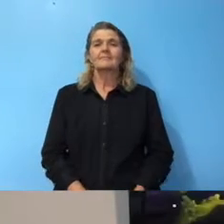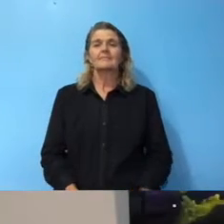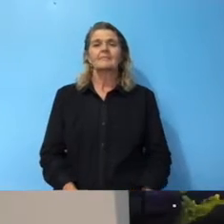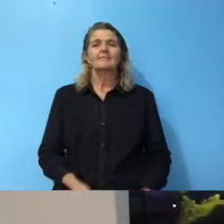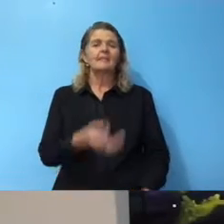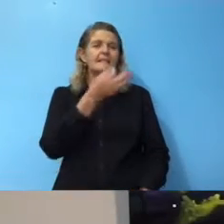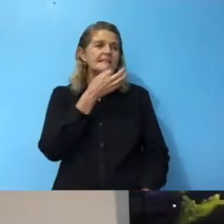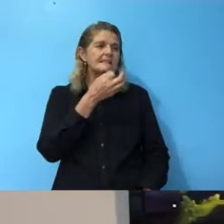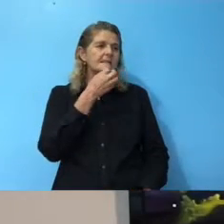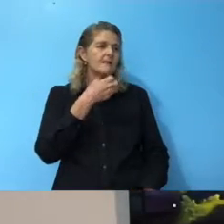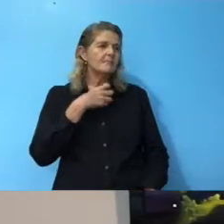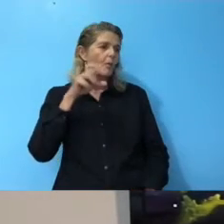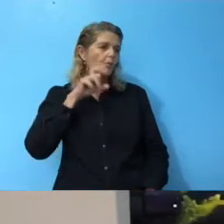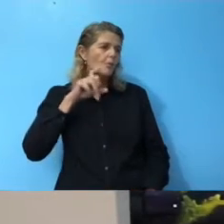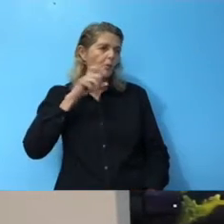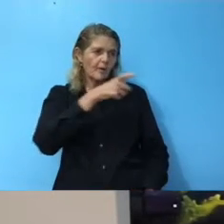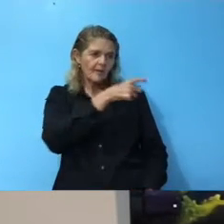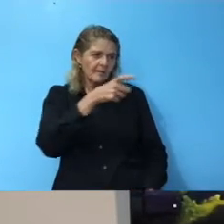And a little bit of spray down here.